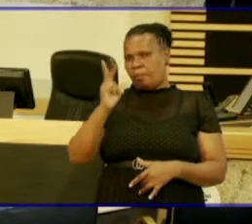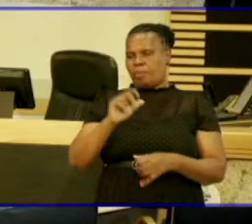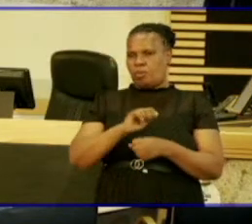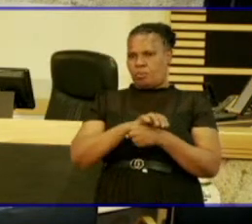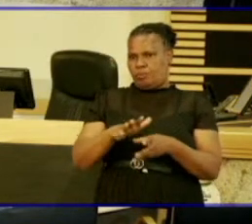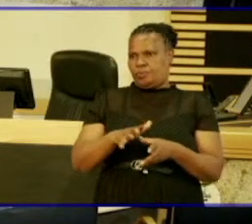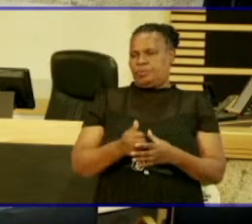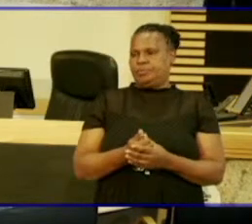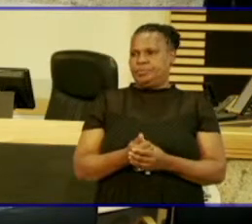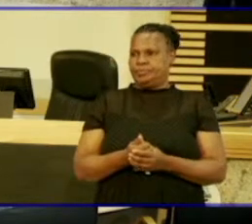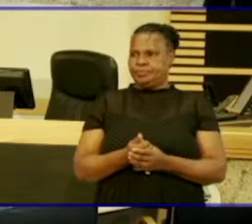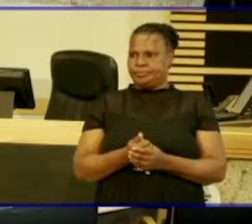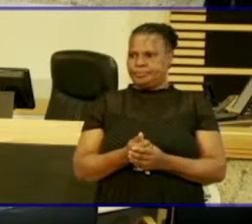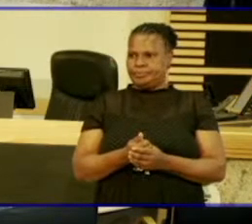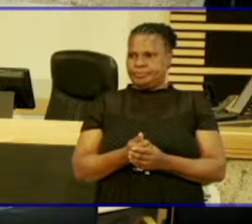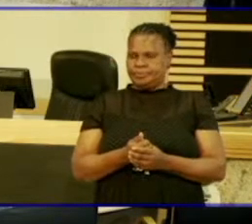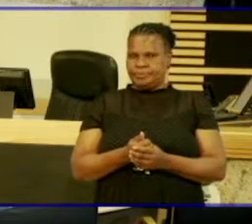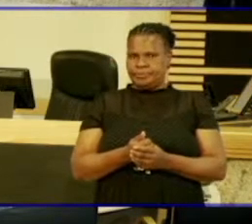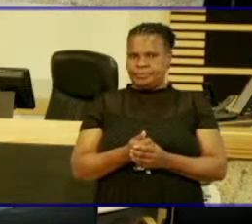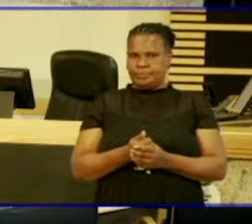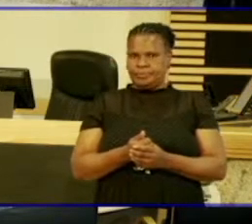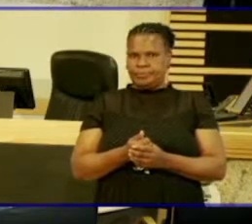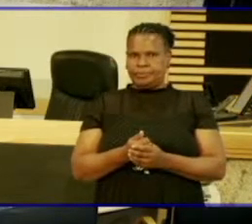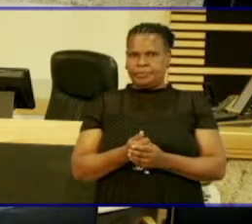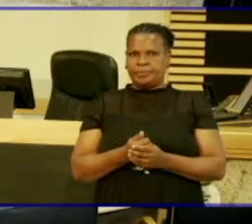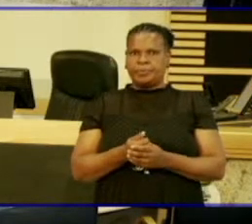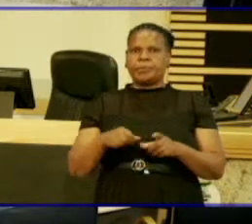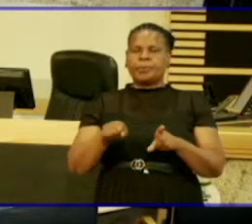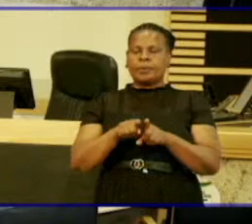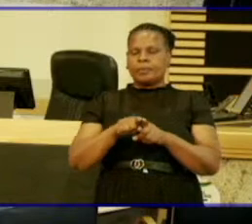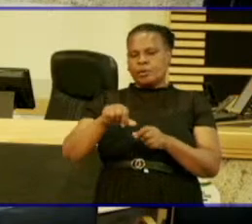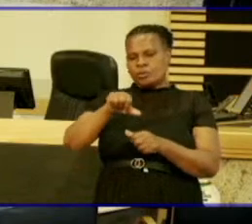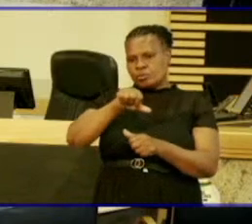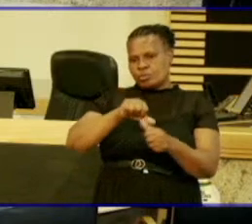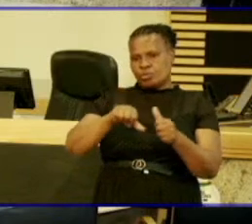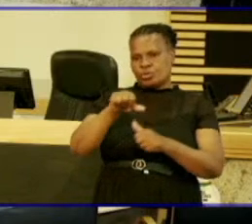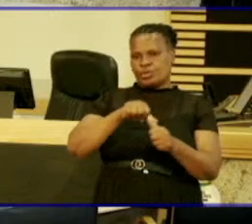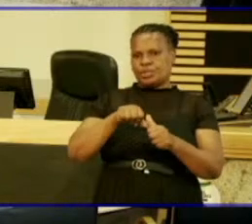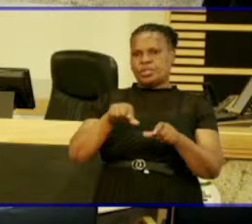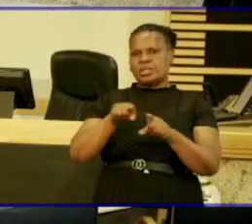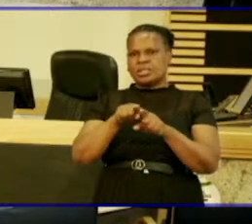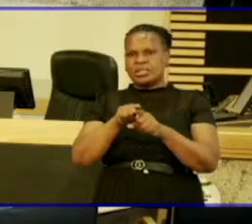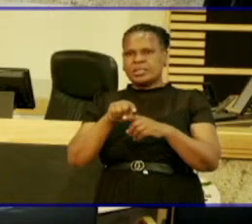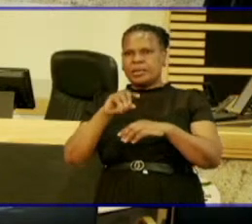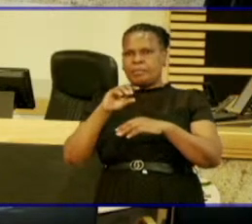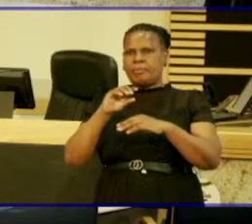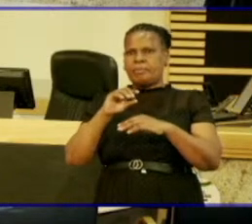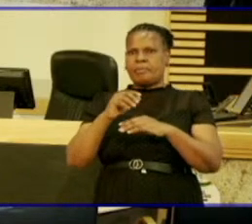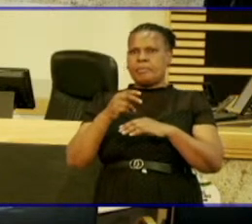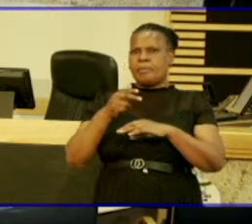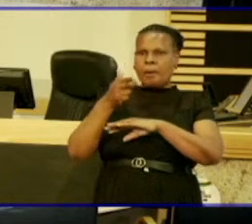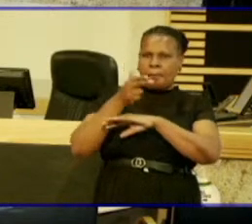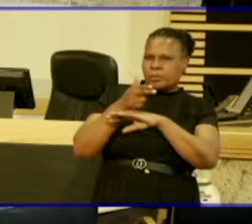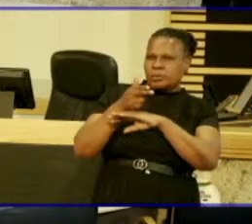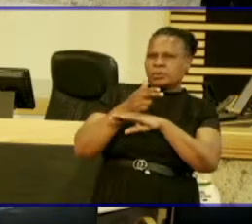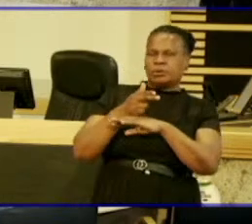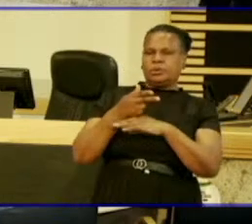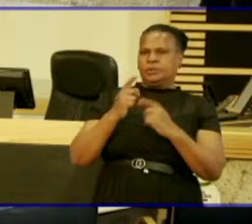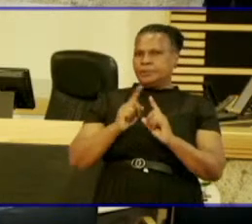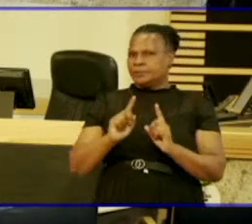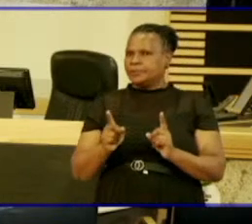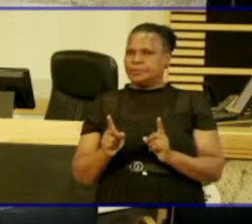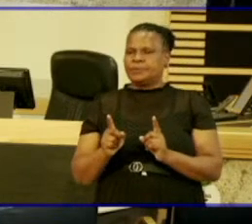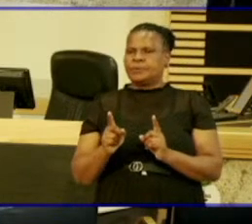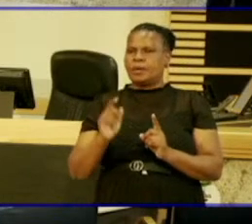and wish to express our gratitude to the social enablers, our media partners, and civil society stakeholders. We want to